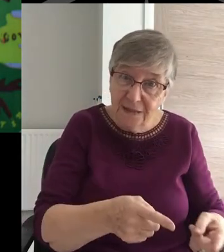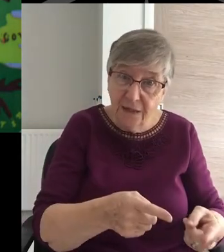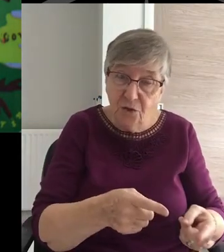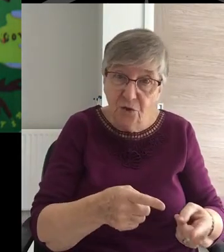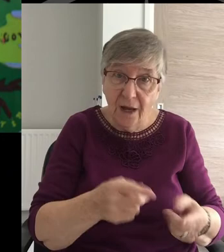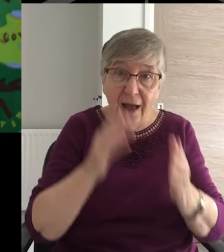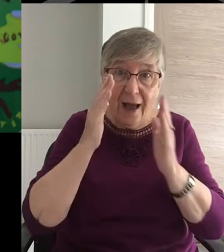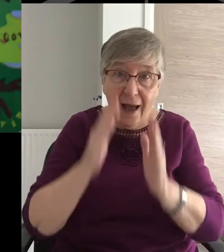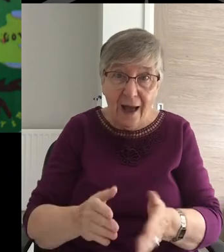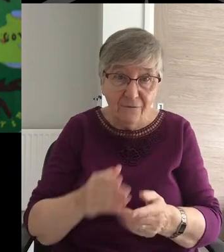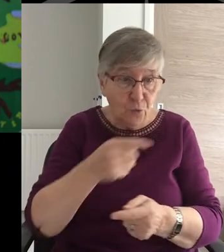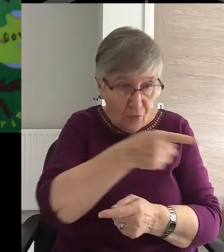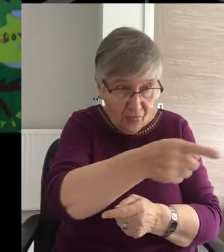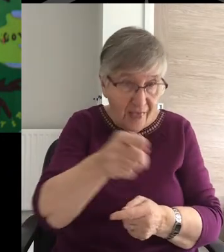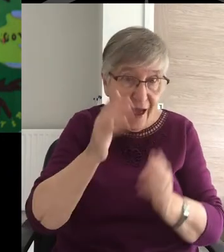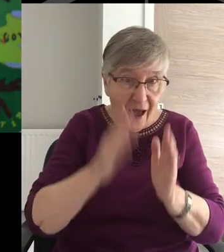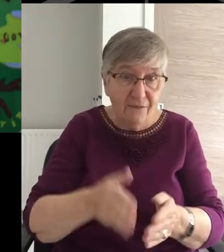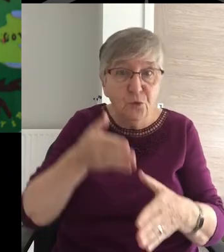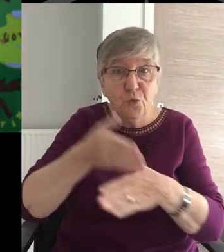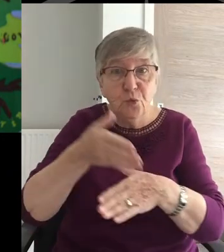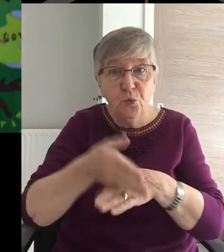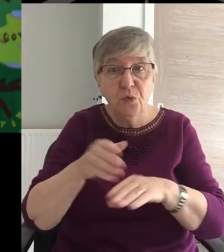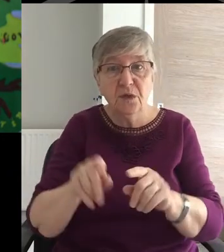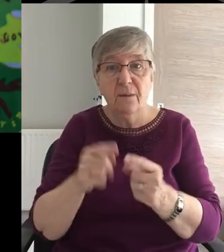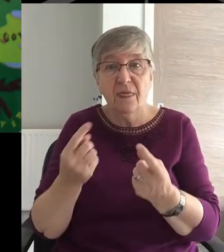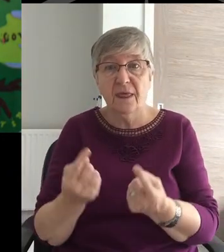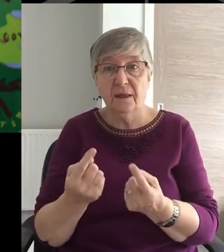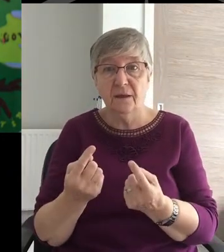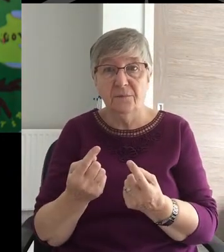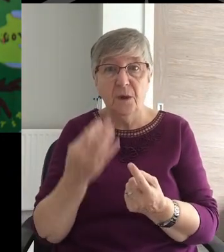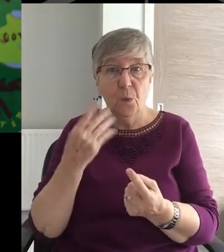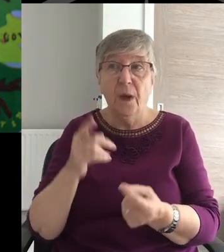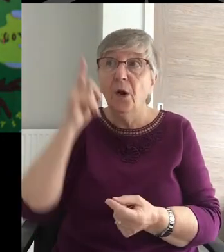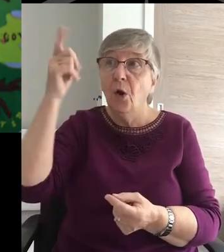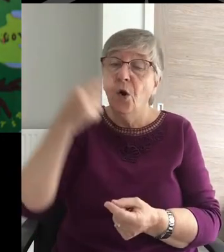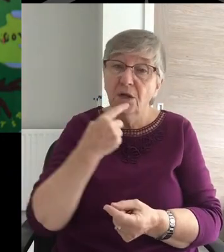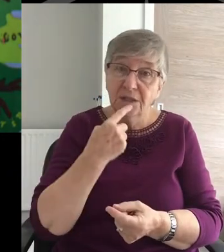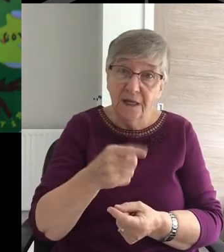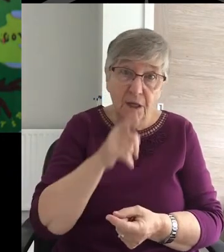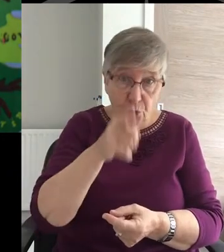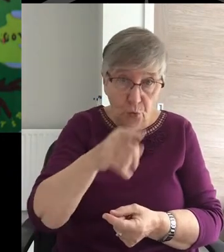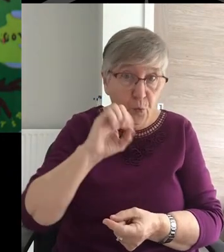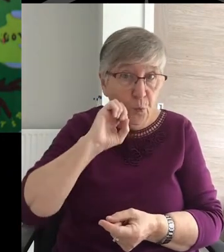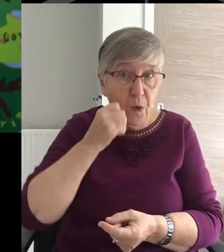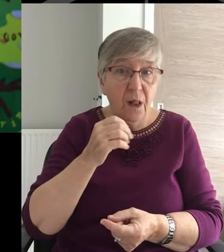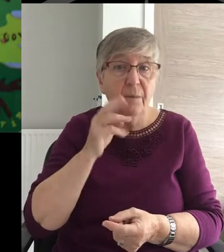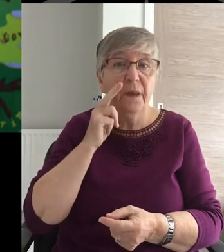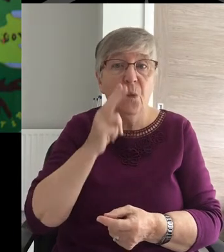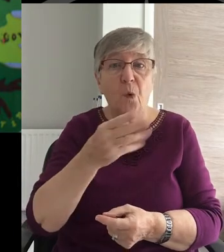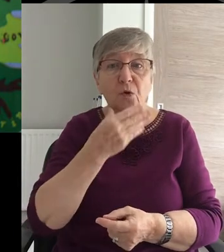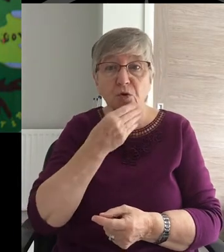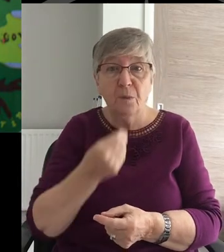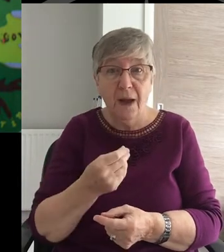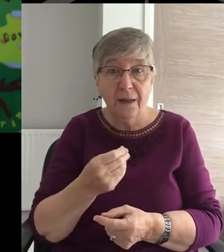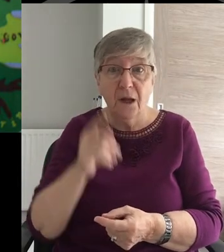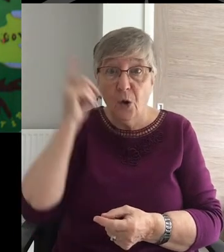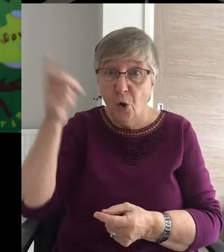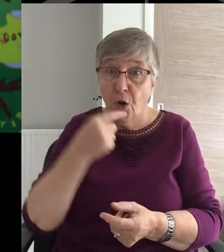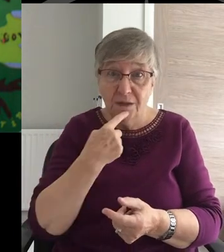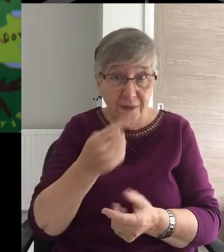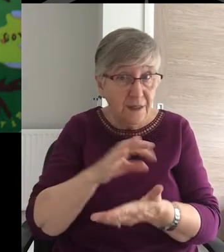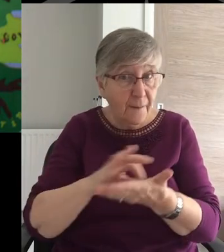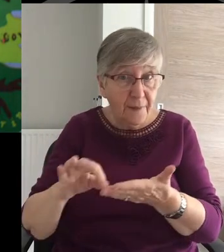for a response. And when God was calling Ezekiel to be a watchman, he was making it plain there's